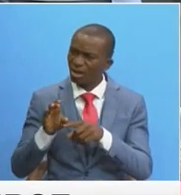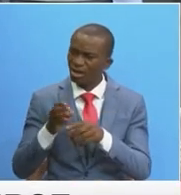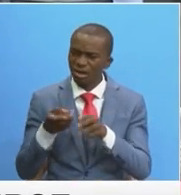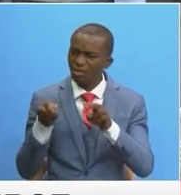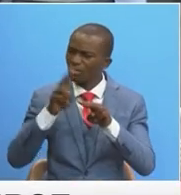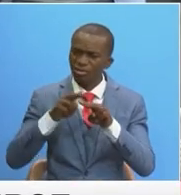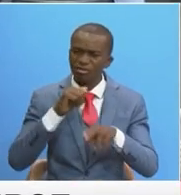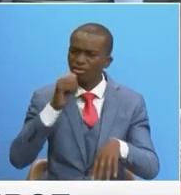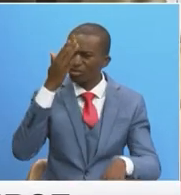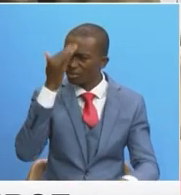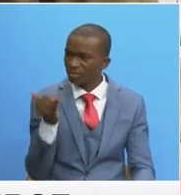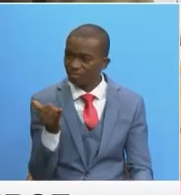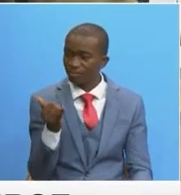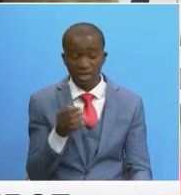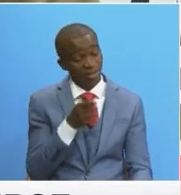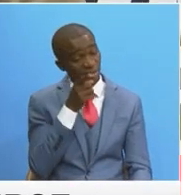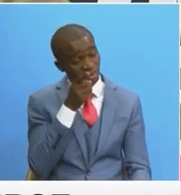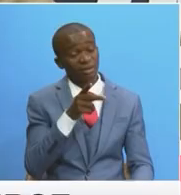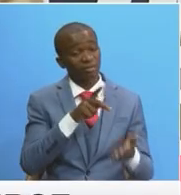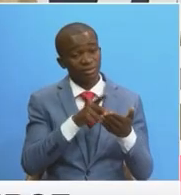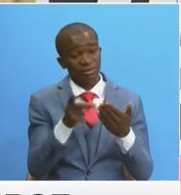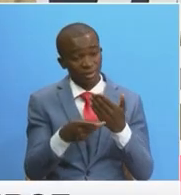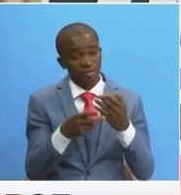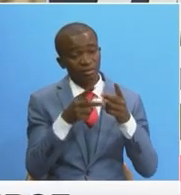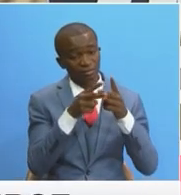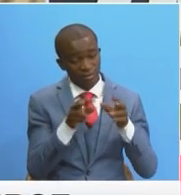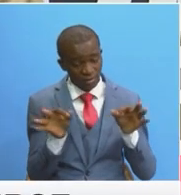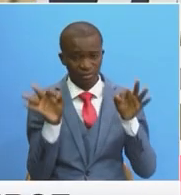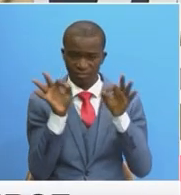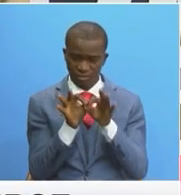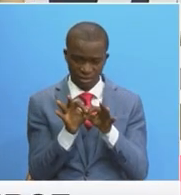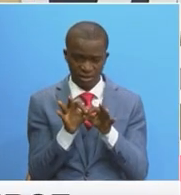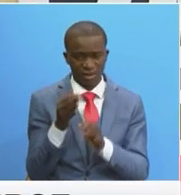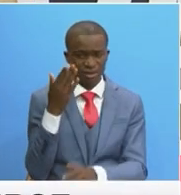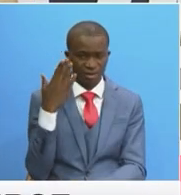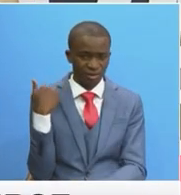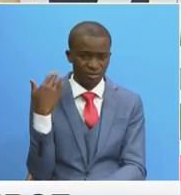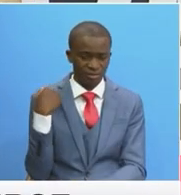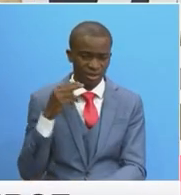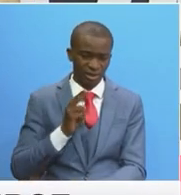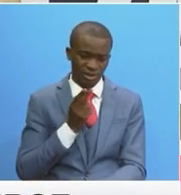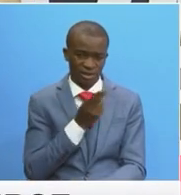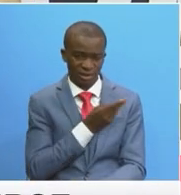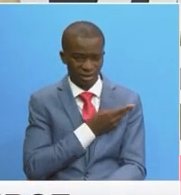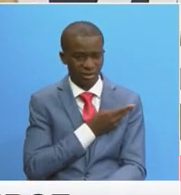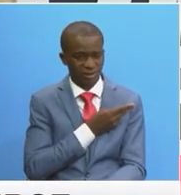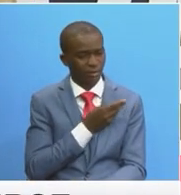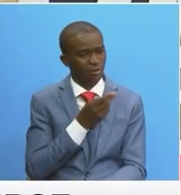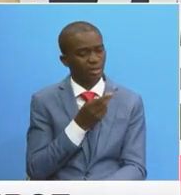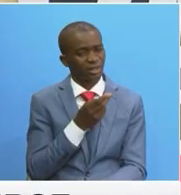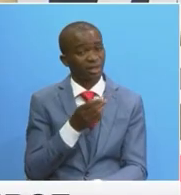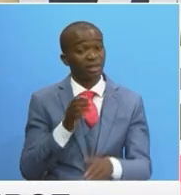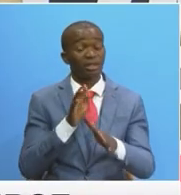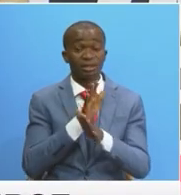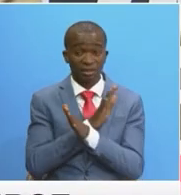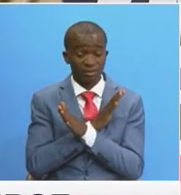So this event serves as a timely reminder to the locals and world at large of how much mineral wealth Zambia is